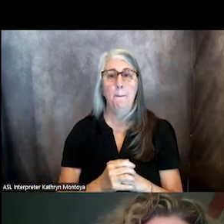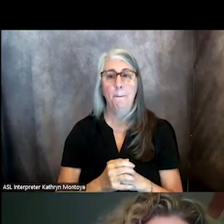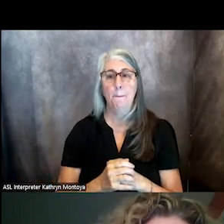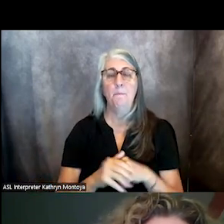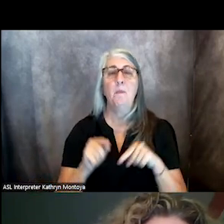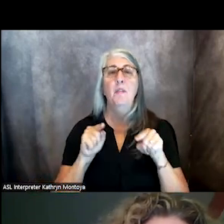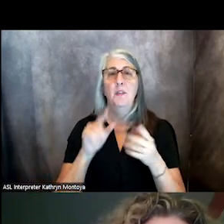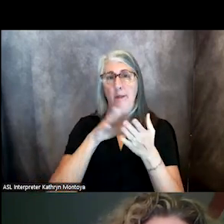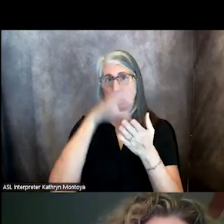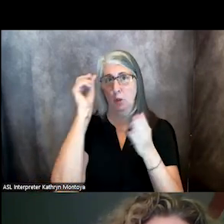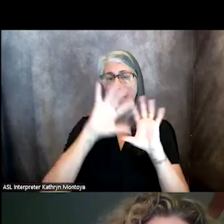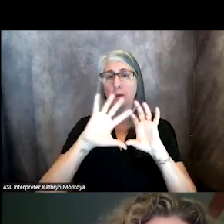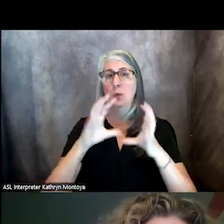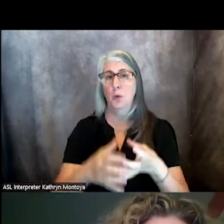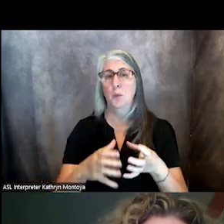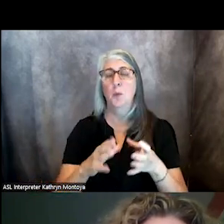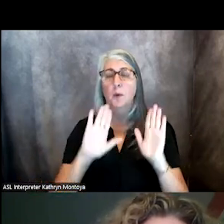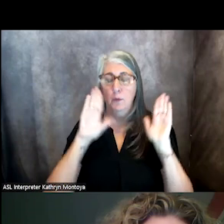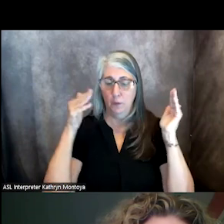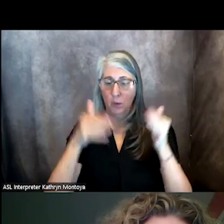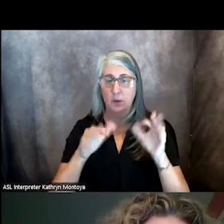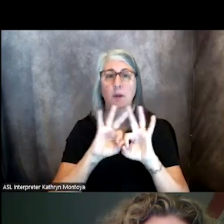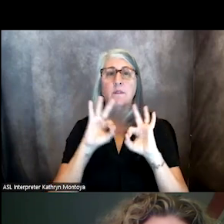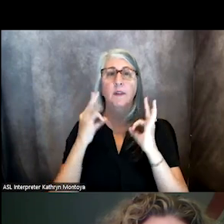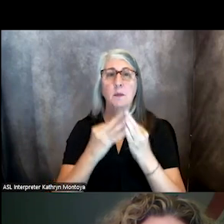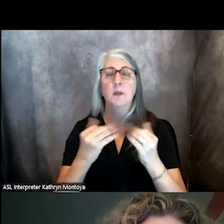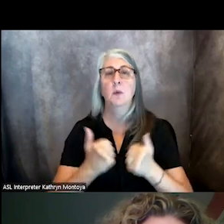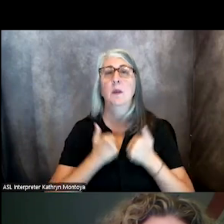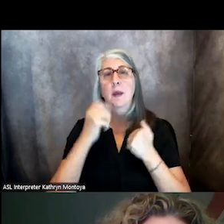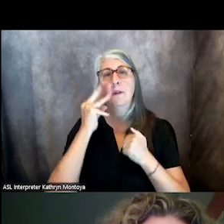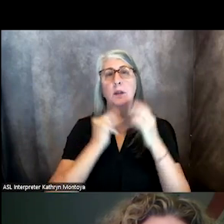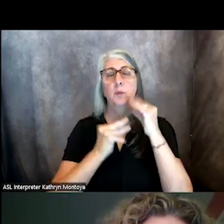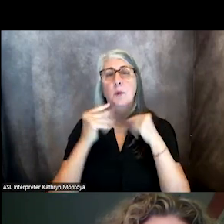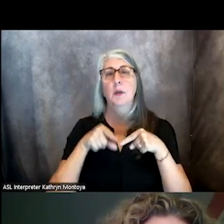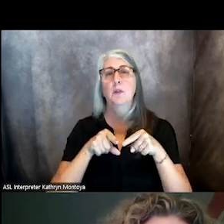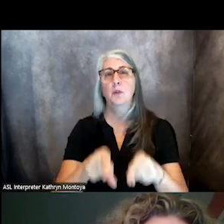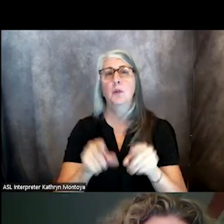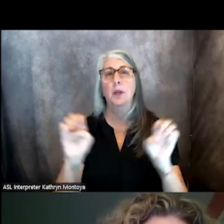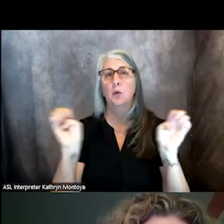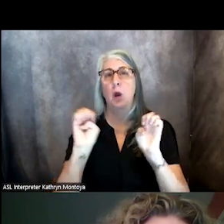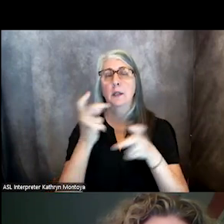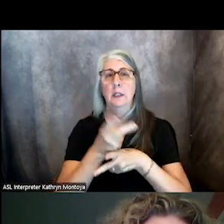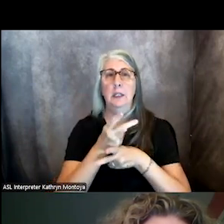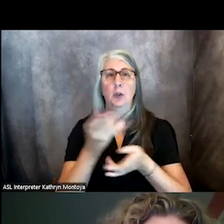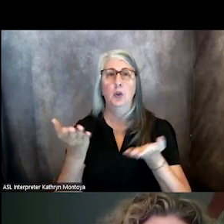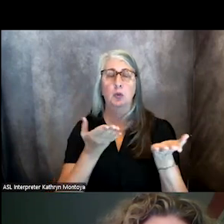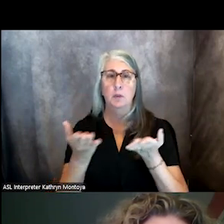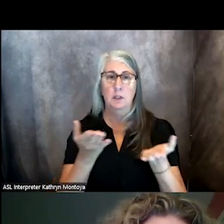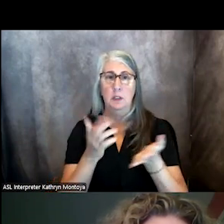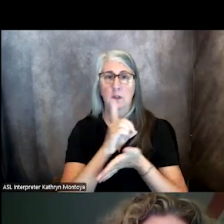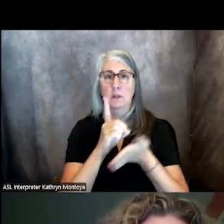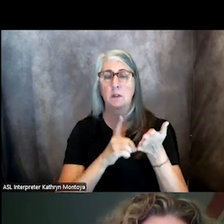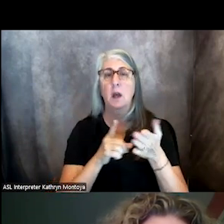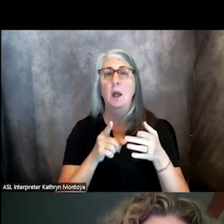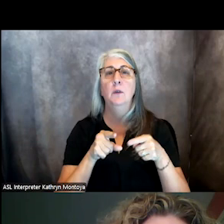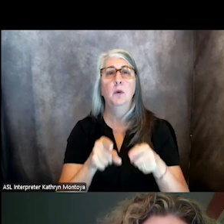will also focus on placing families and those with lived experience at the center of crisis care services design through supporting